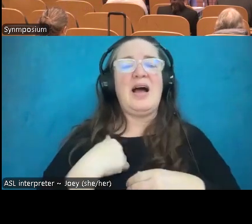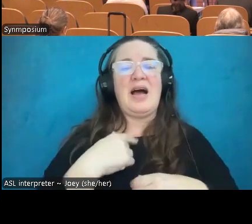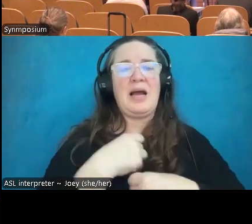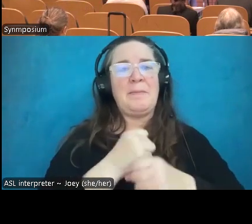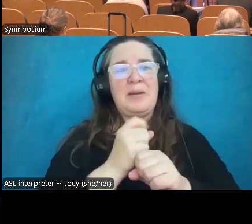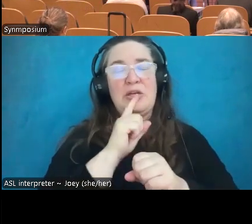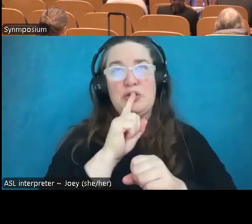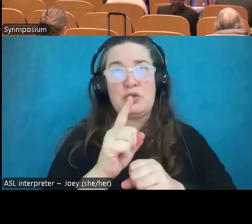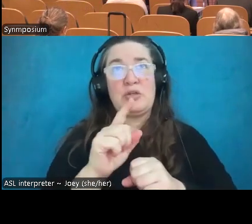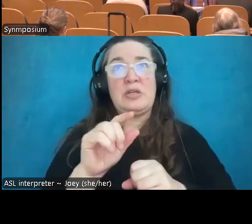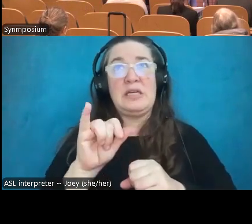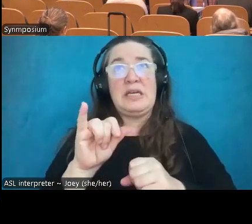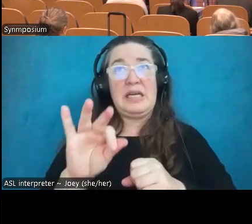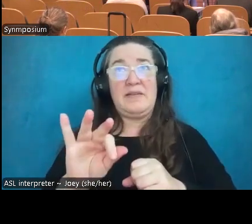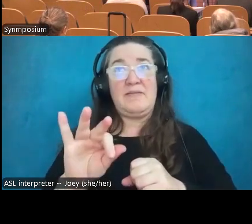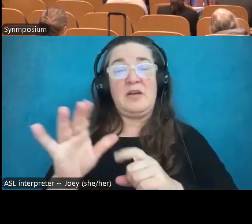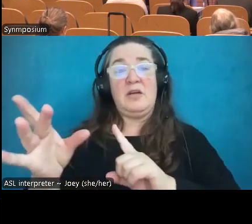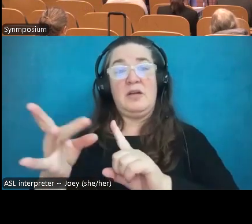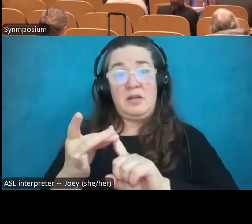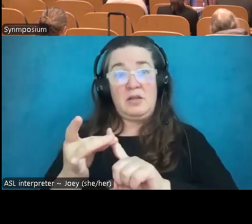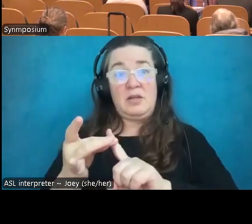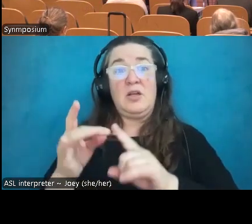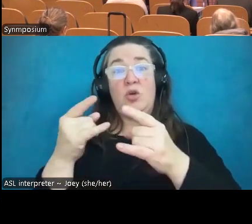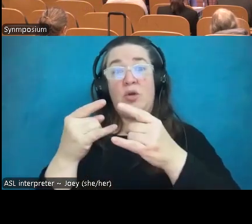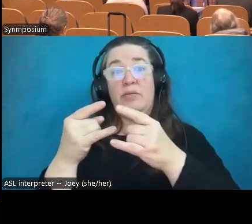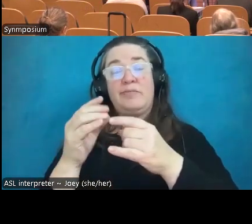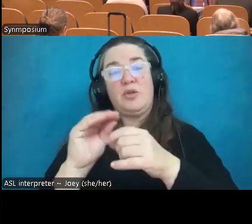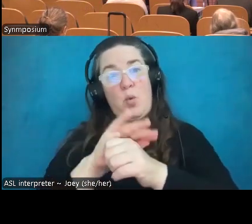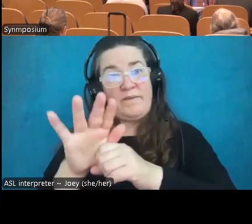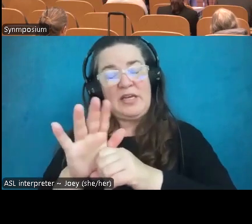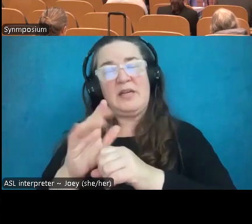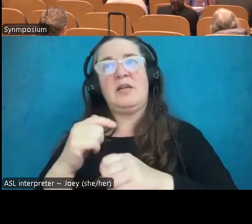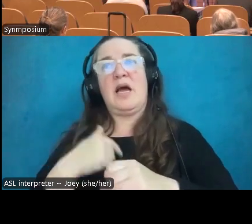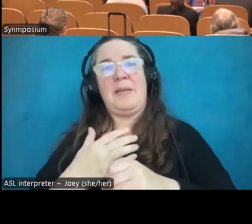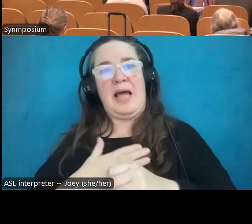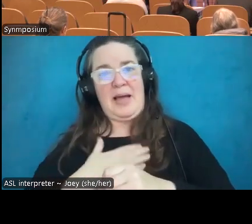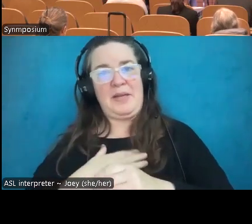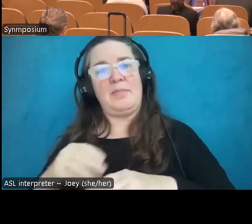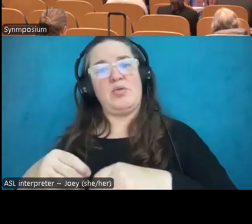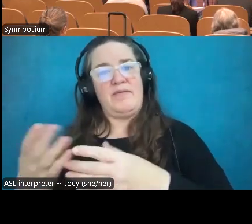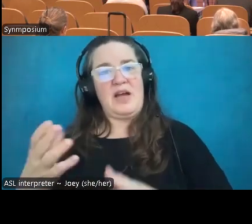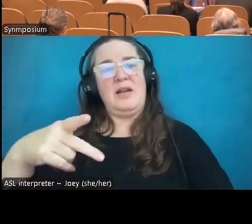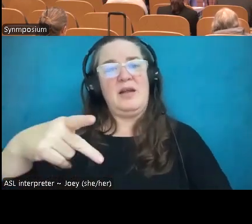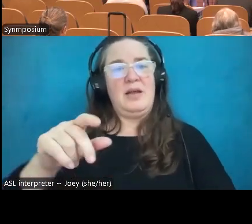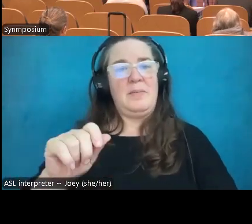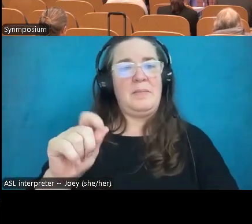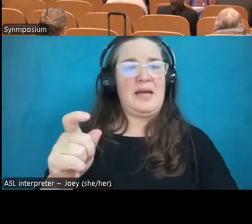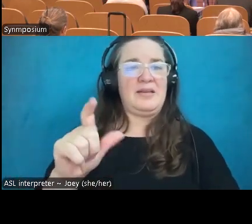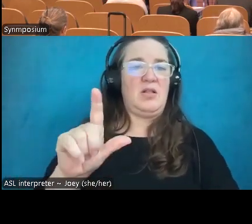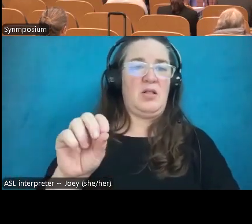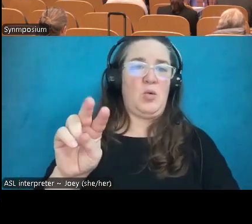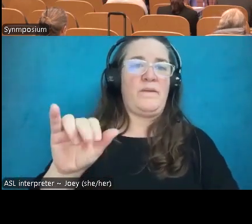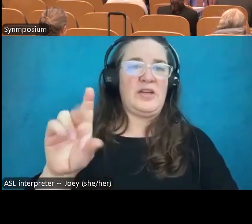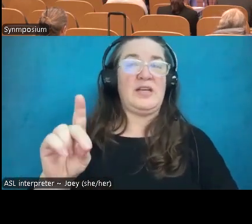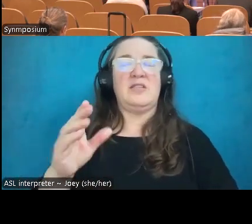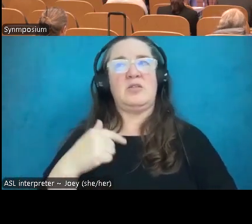were to get COVID, I'm happy to prescribe Paxlovid for them if that's what they want. And so I make sure they know how to reach me for that. But I guess I'm curious